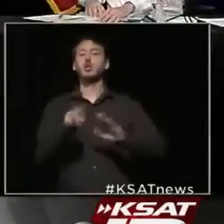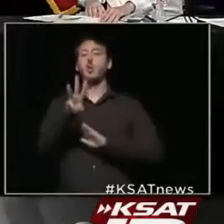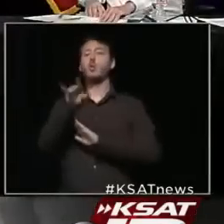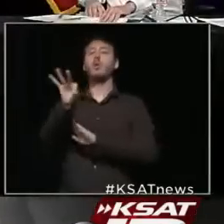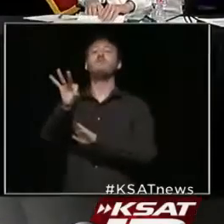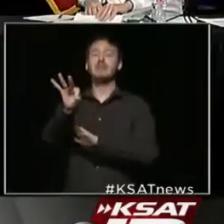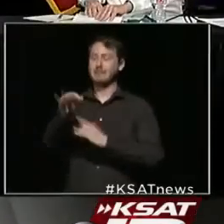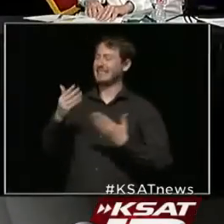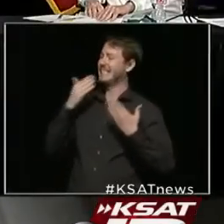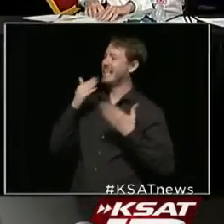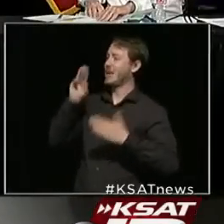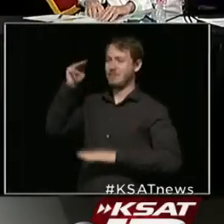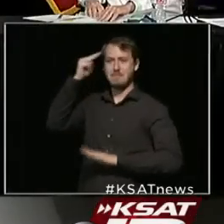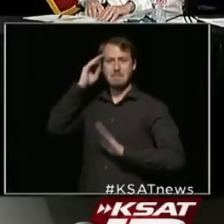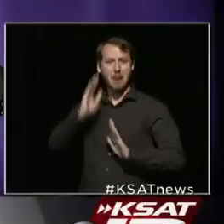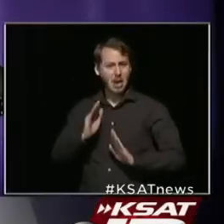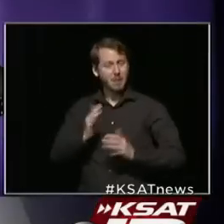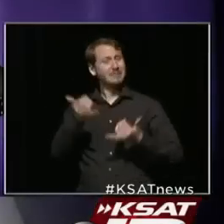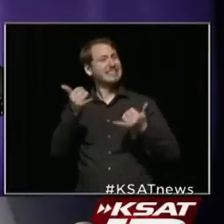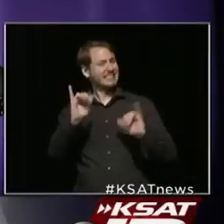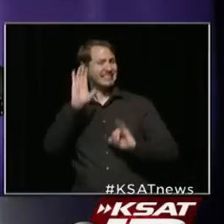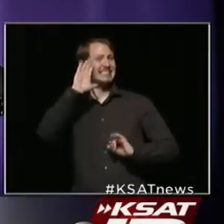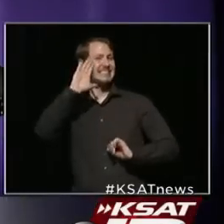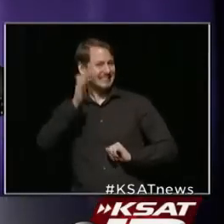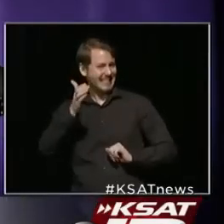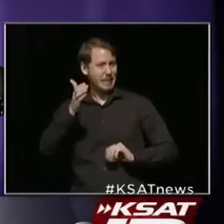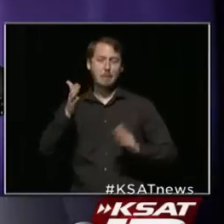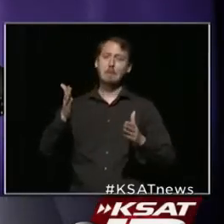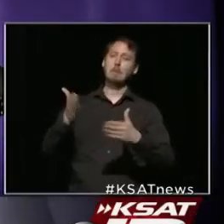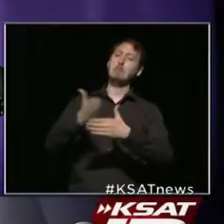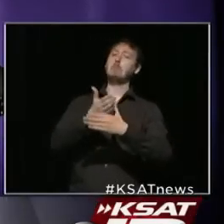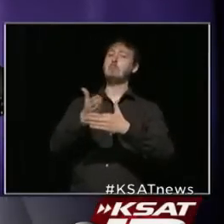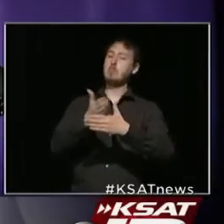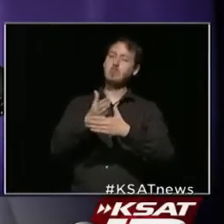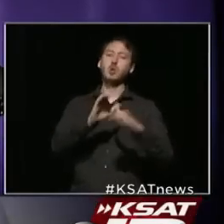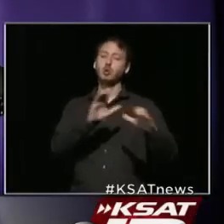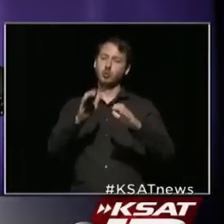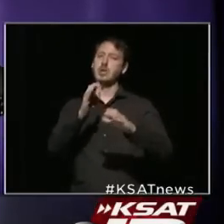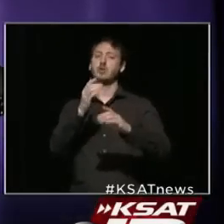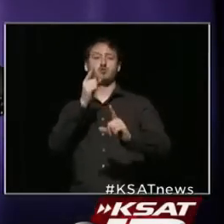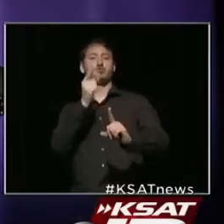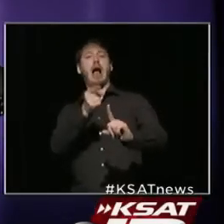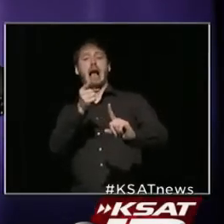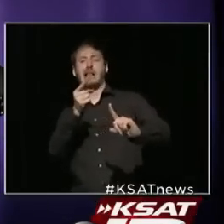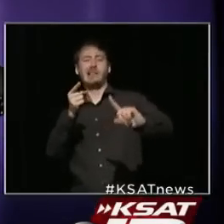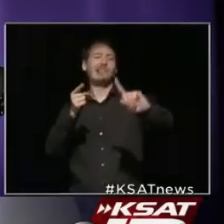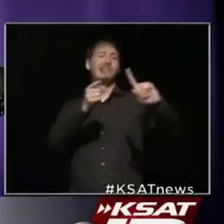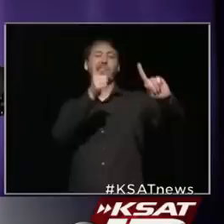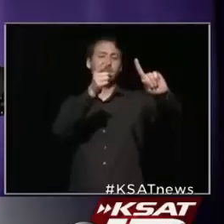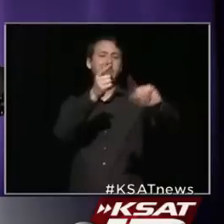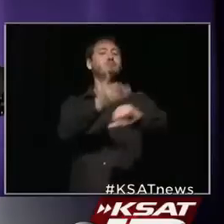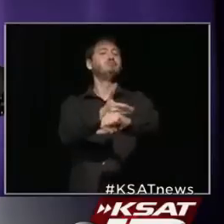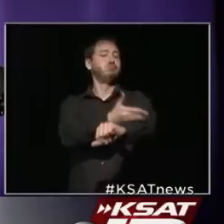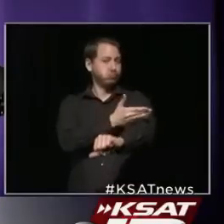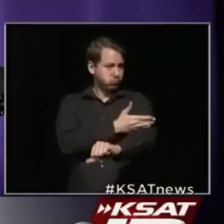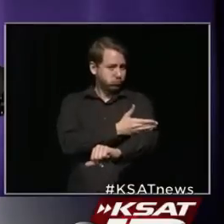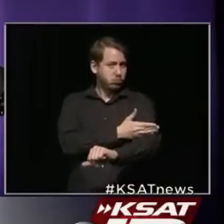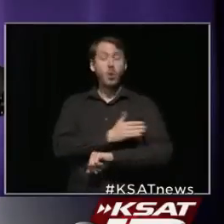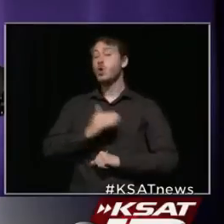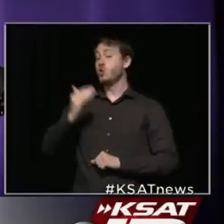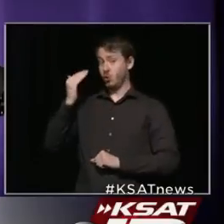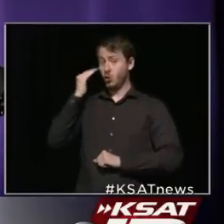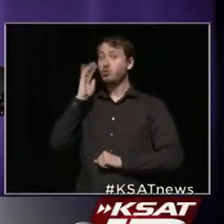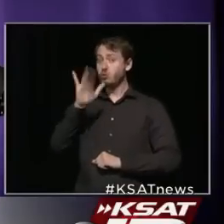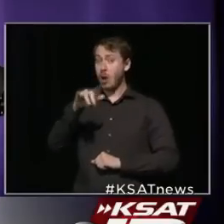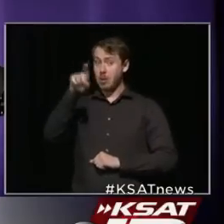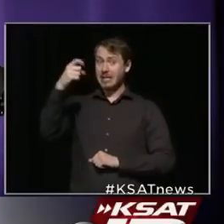Yeah, thanks, Mayor. And we still seem to be heading overall in the right direction. As you know, the governor has